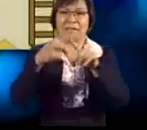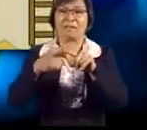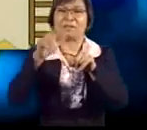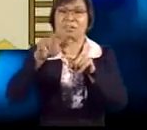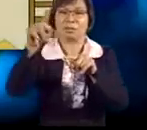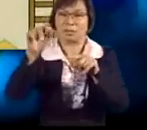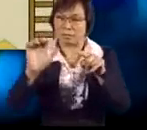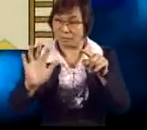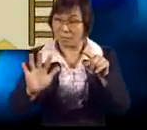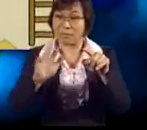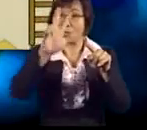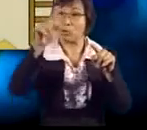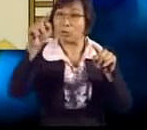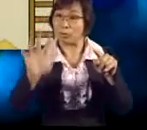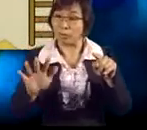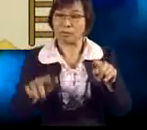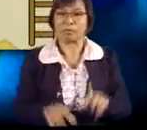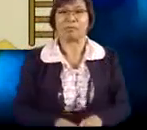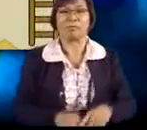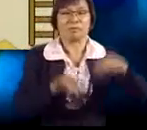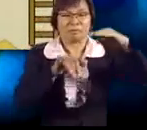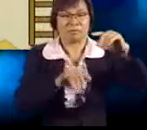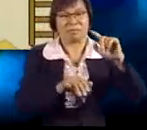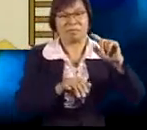4 and 1, 10. Added to 3 and 1/5.